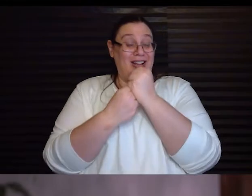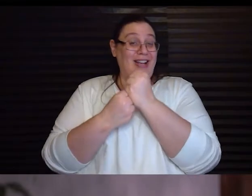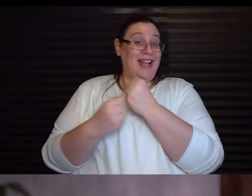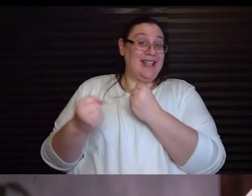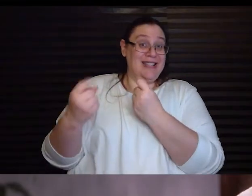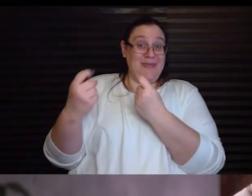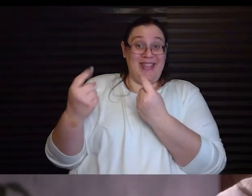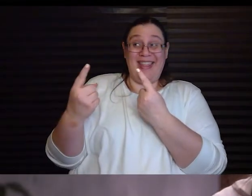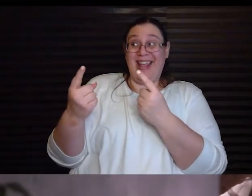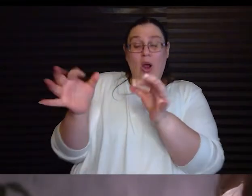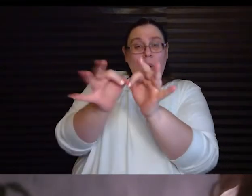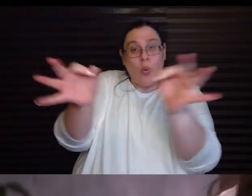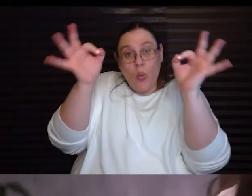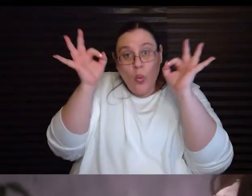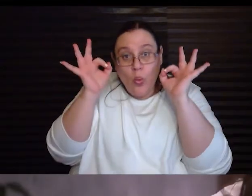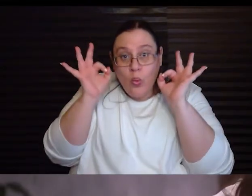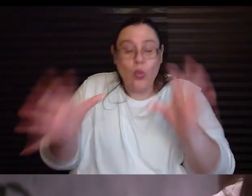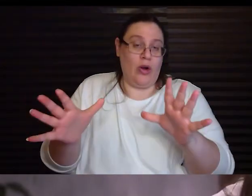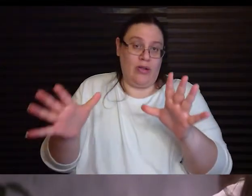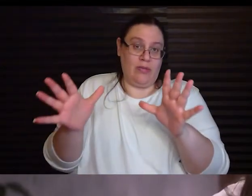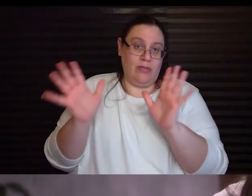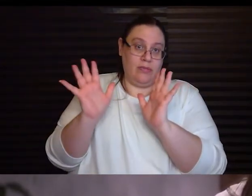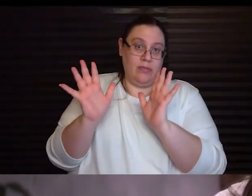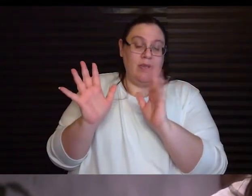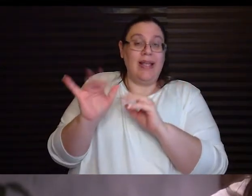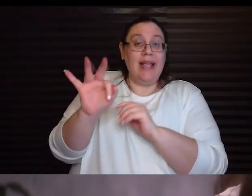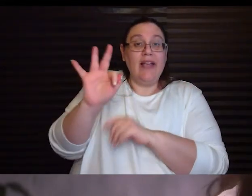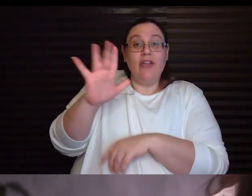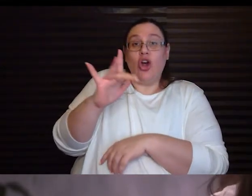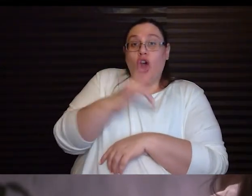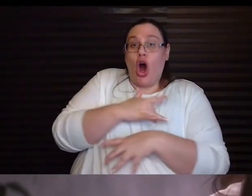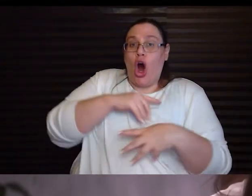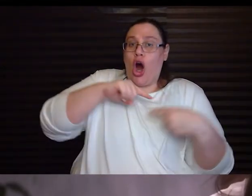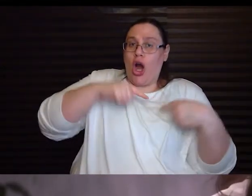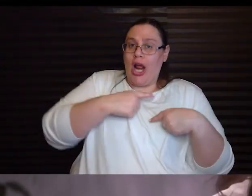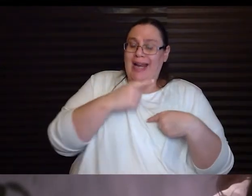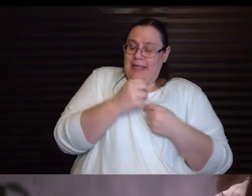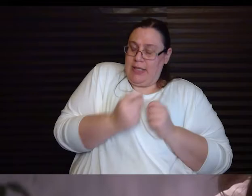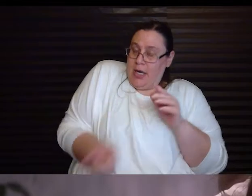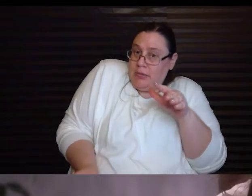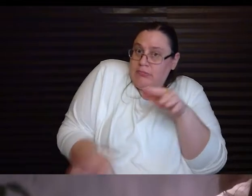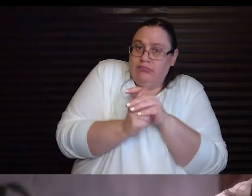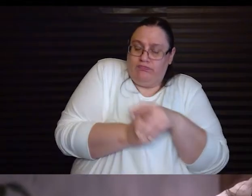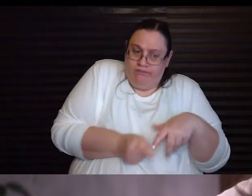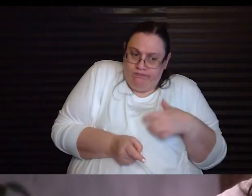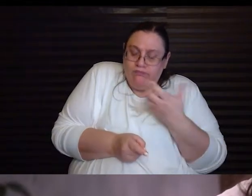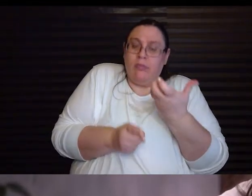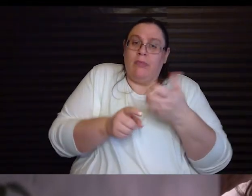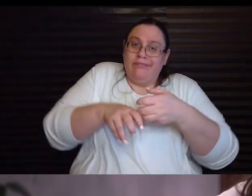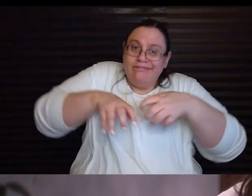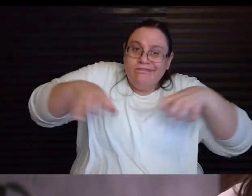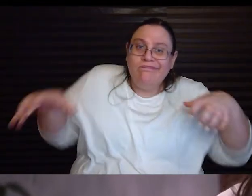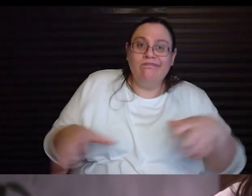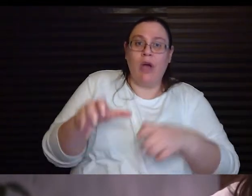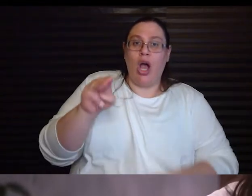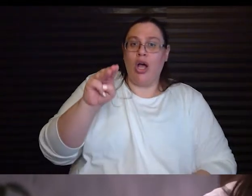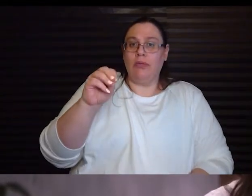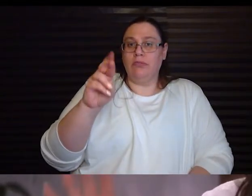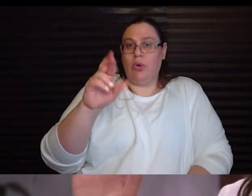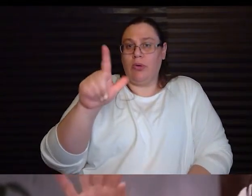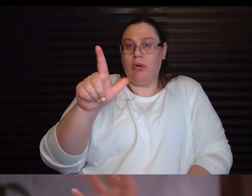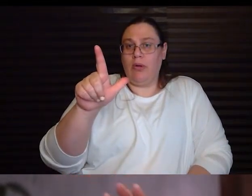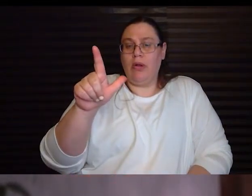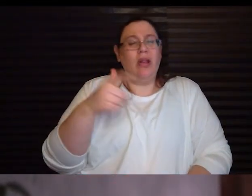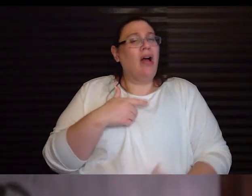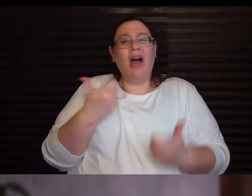solidarity and sympathy mean absolutely nothing to you if your heartache does not translate into moral action. I